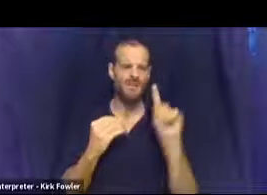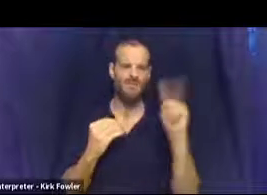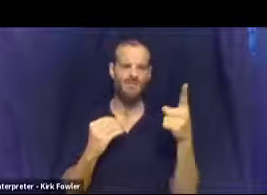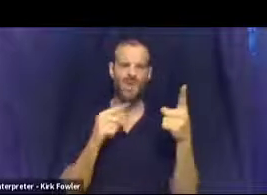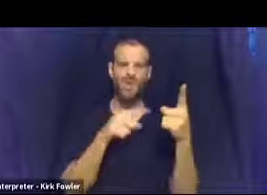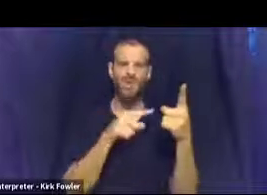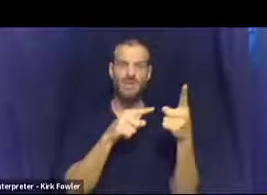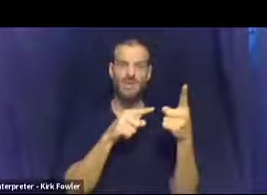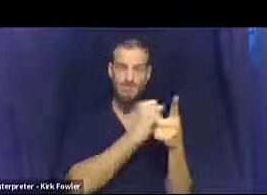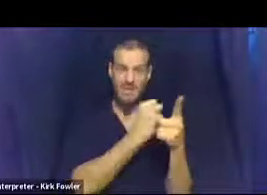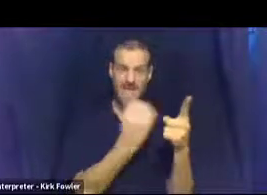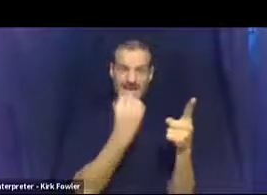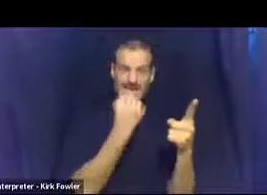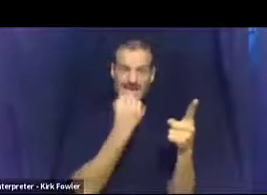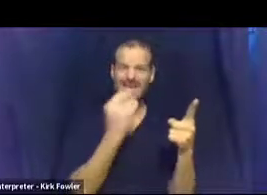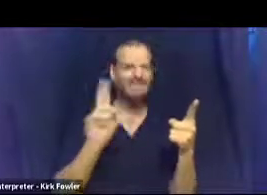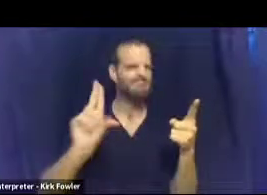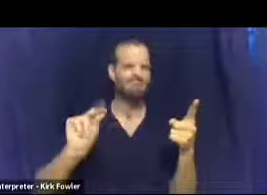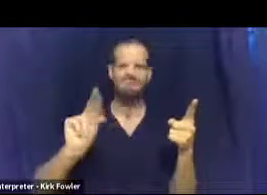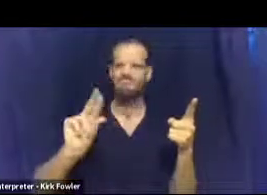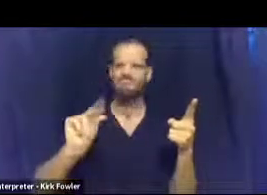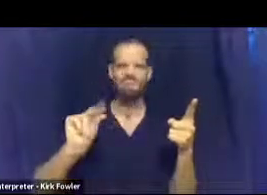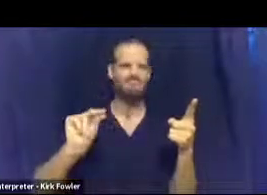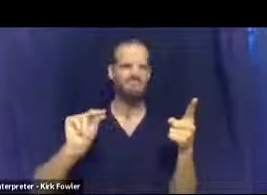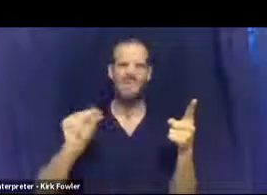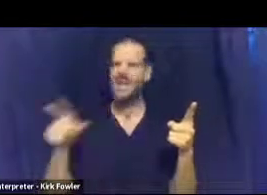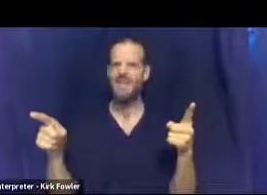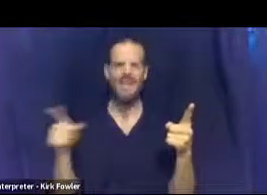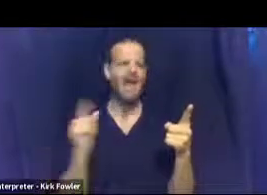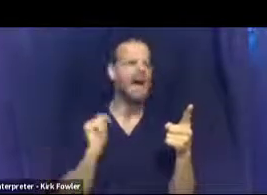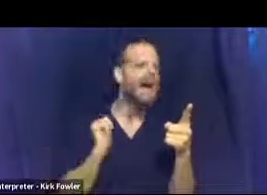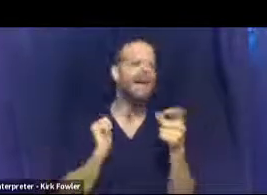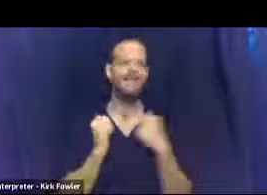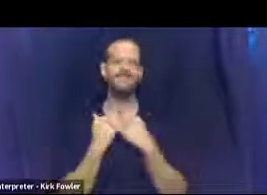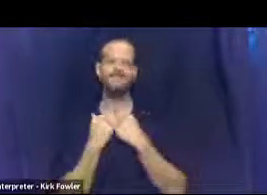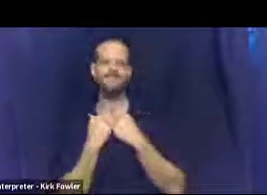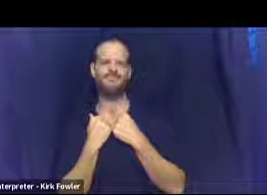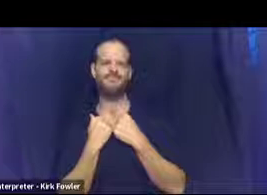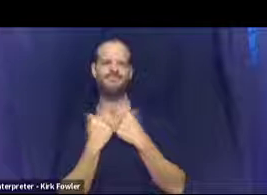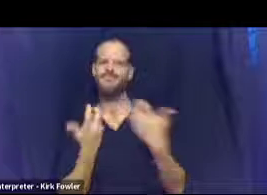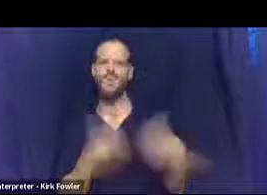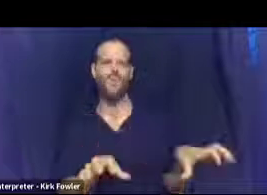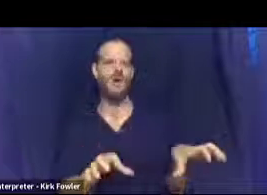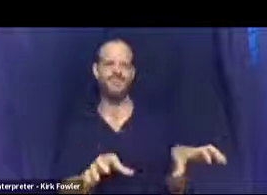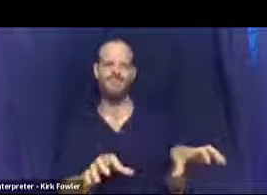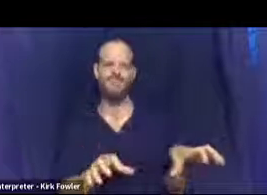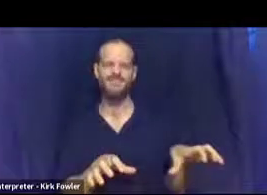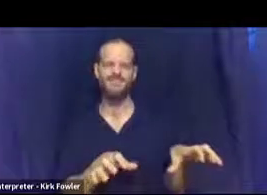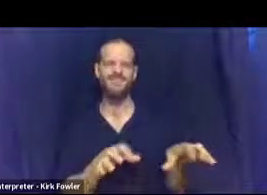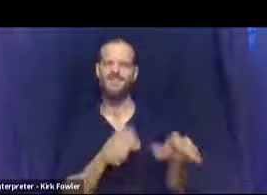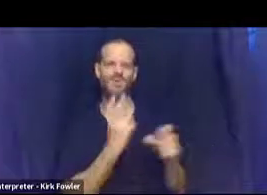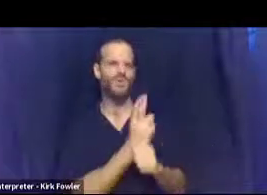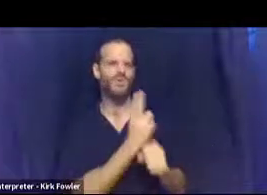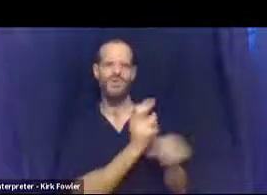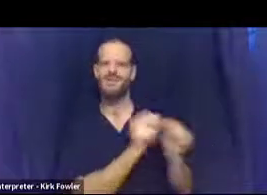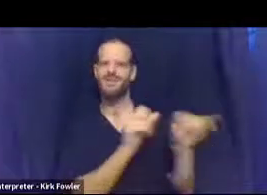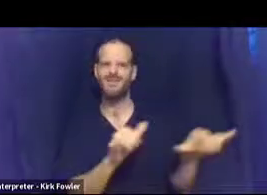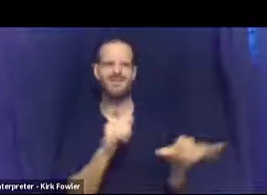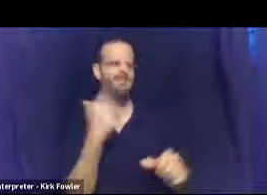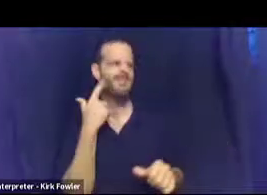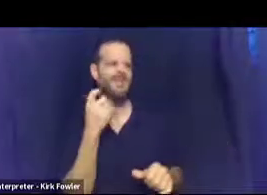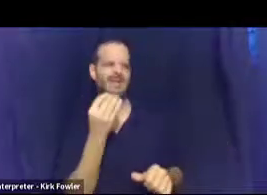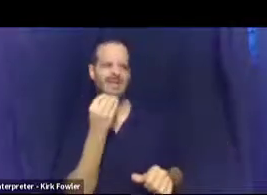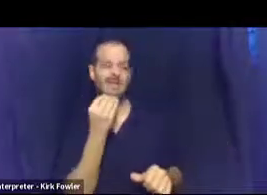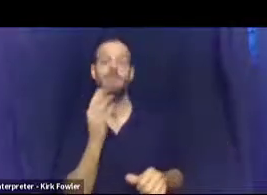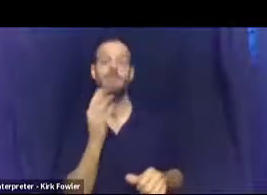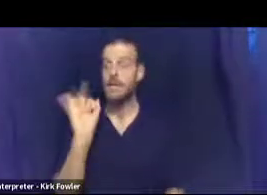because they're not going to want to go near that system. So you want to find something that's motivating to start with. If they love to eat, by